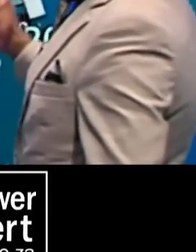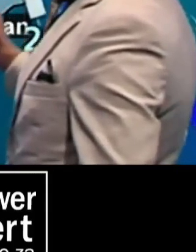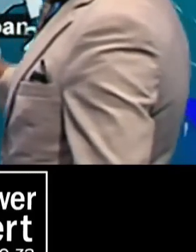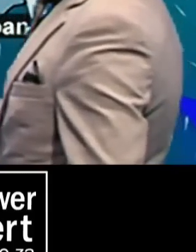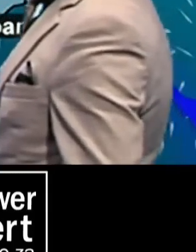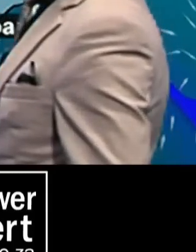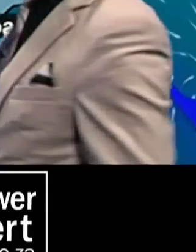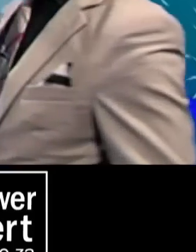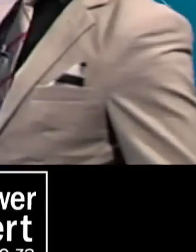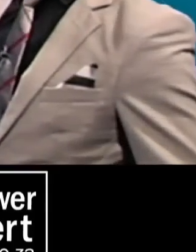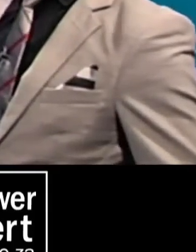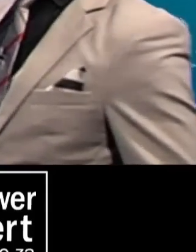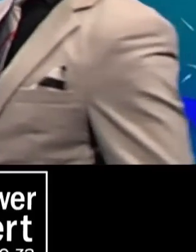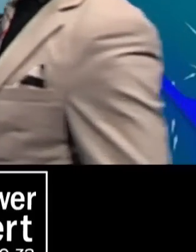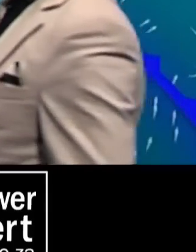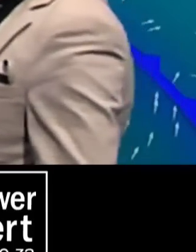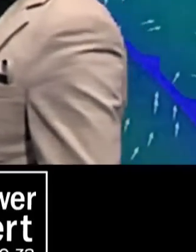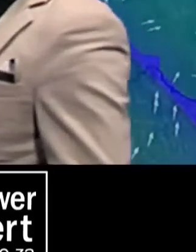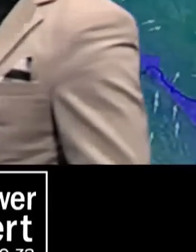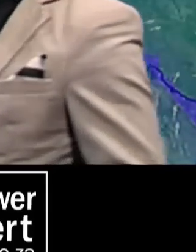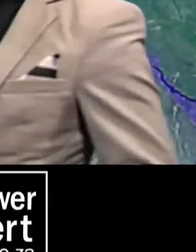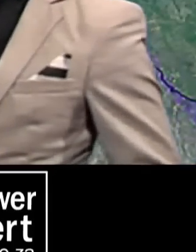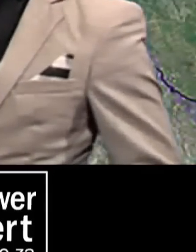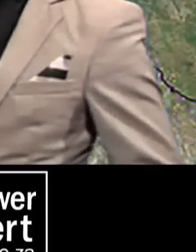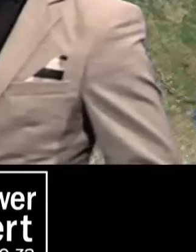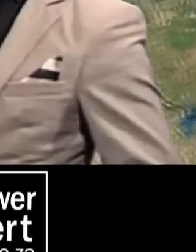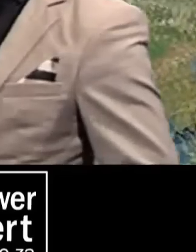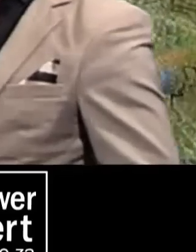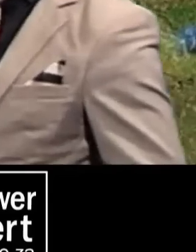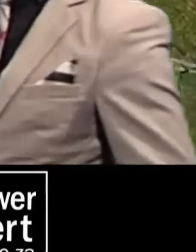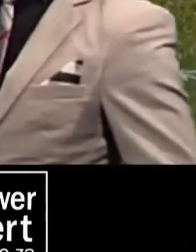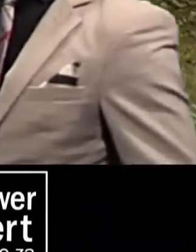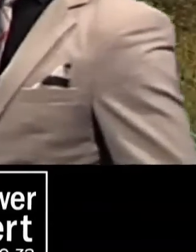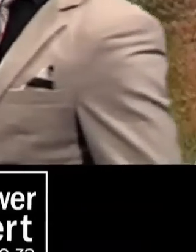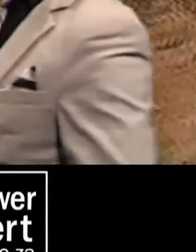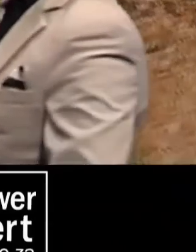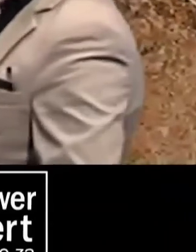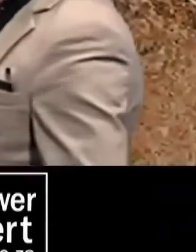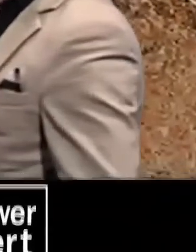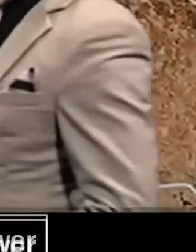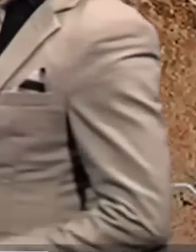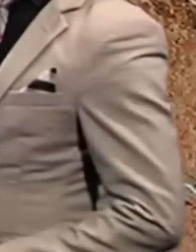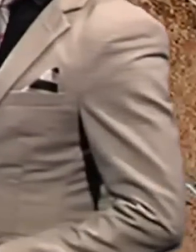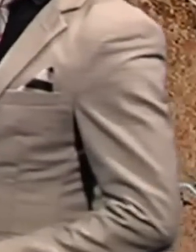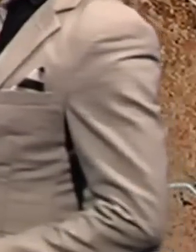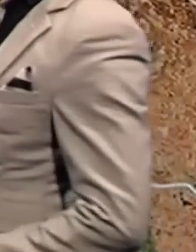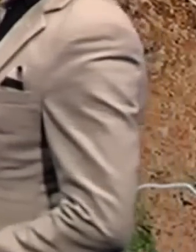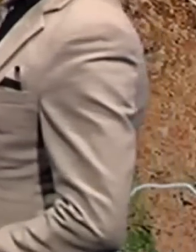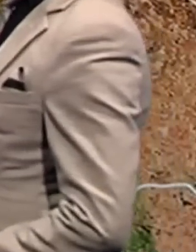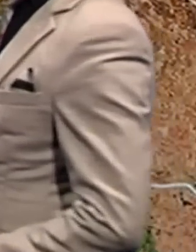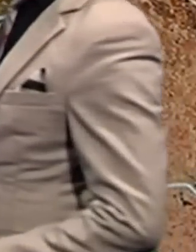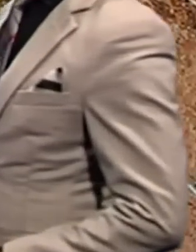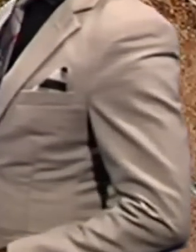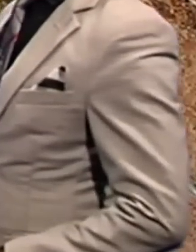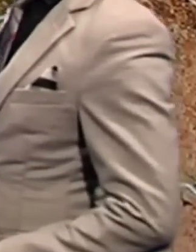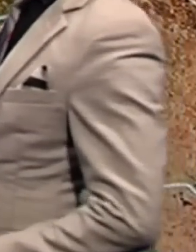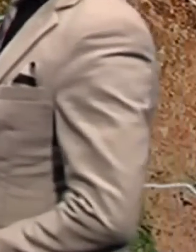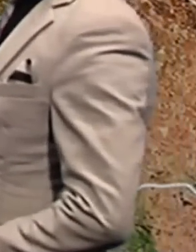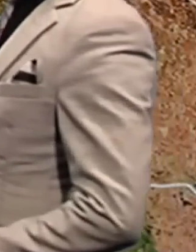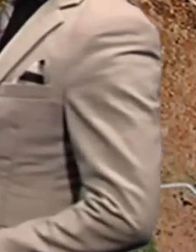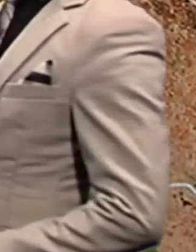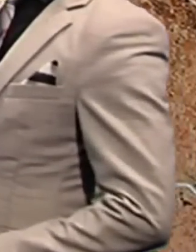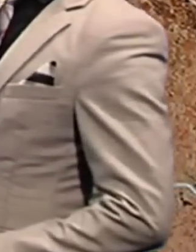ka represente tša masometharo wena go ka kwa go la KwaZulu Natal na godimo tša province ya Limpopo go bontšha go tla ba go hlokile go letšatši la go sasa digrata tša ditemperature tša